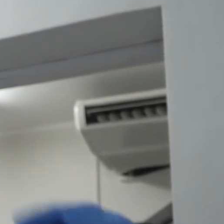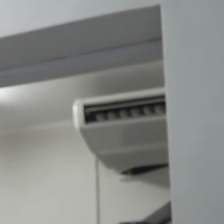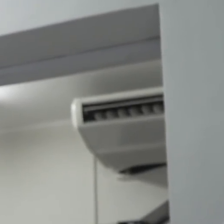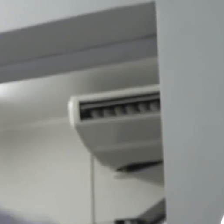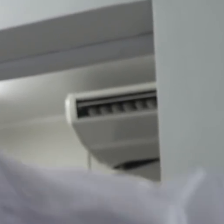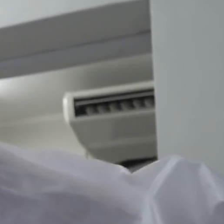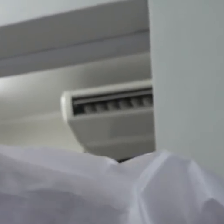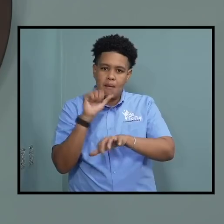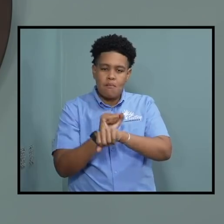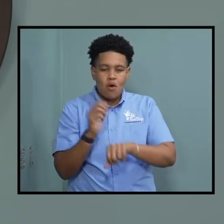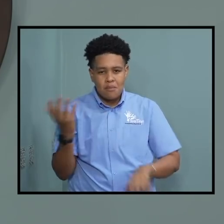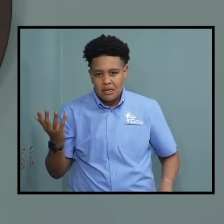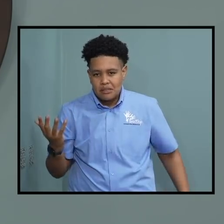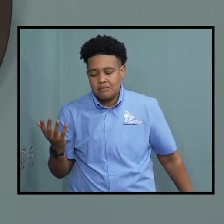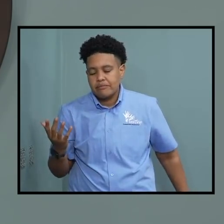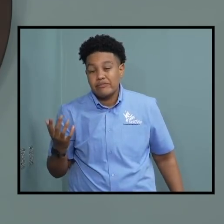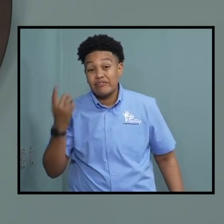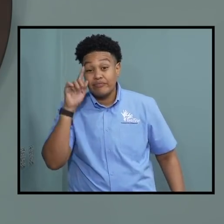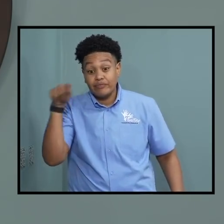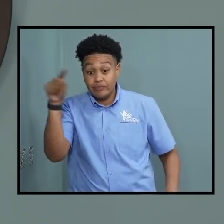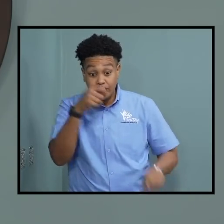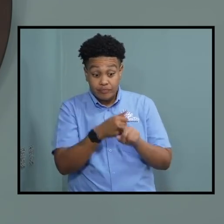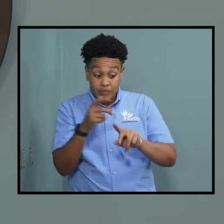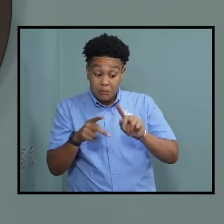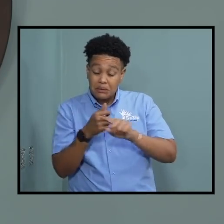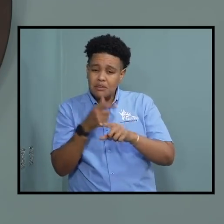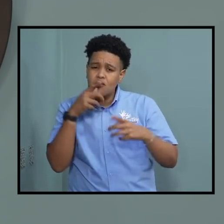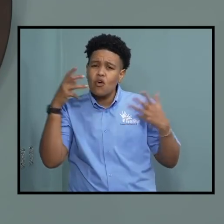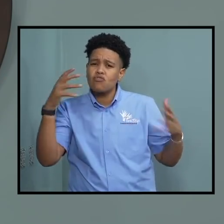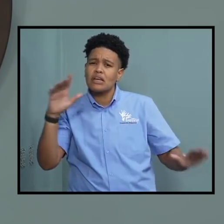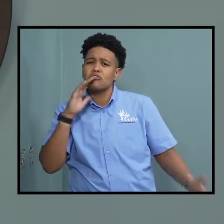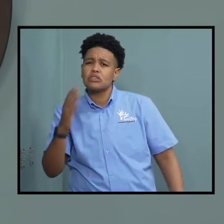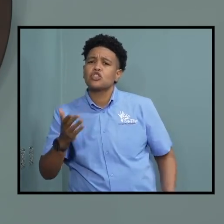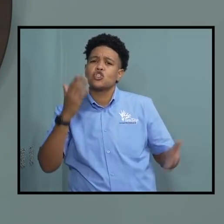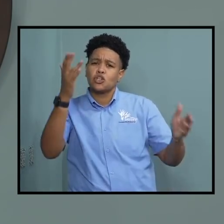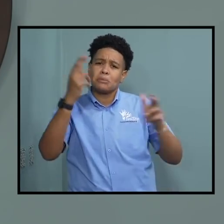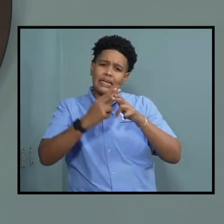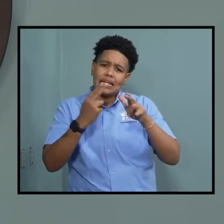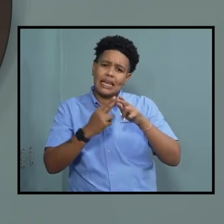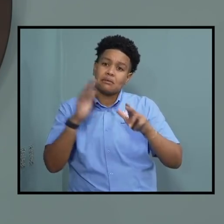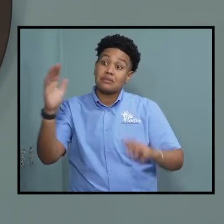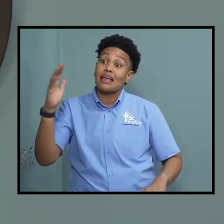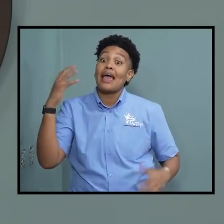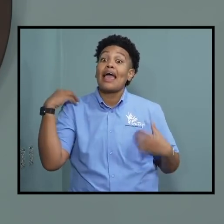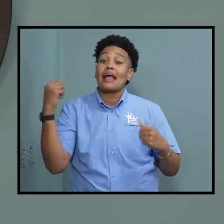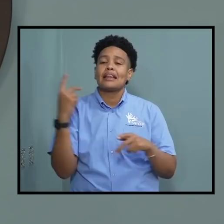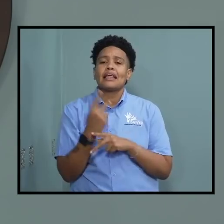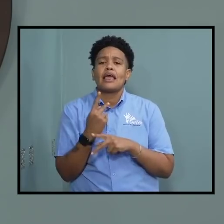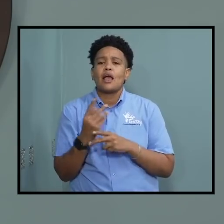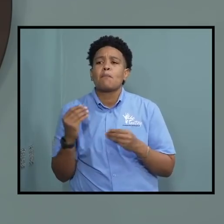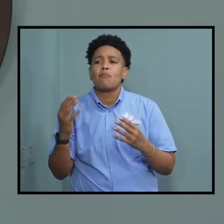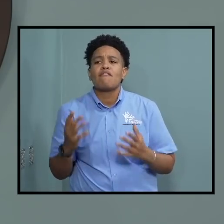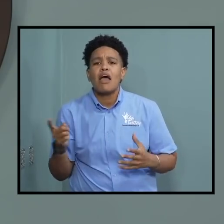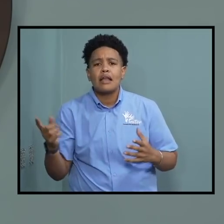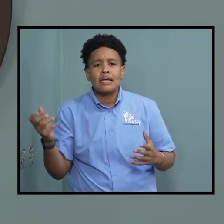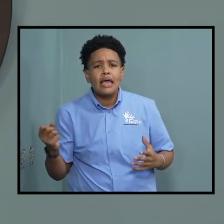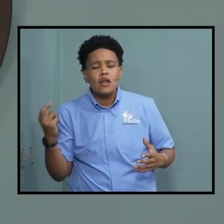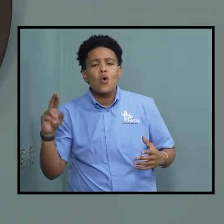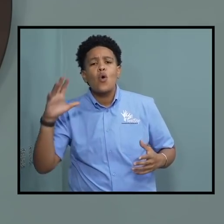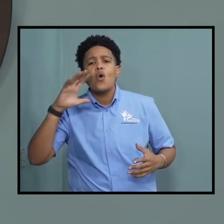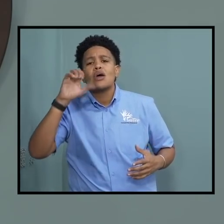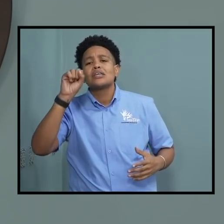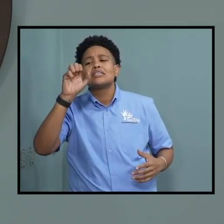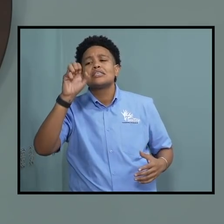booking an appointment. For those persons who have already submitted their names at their healthcare provider or senior